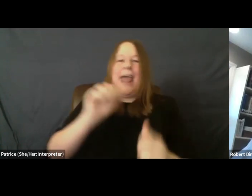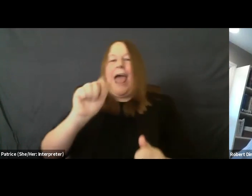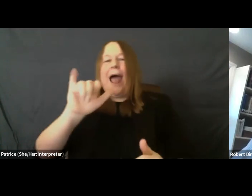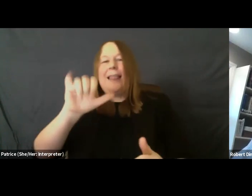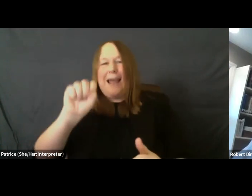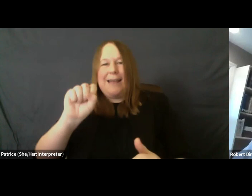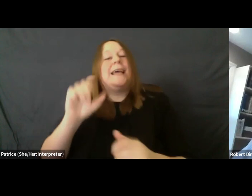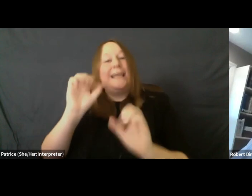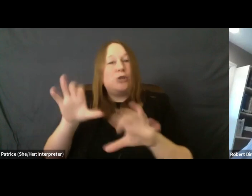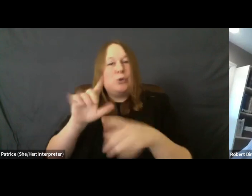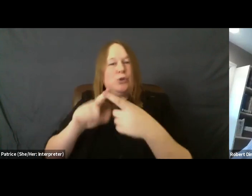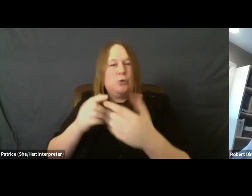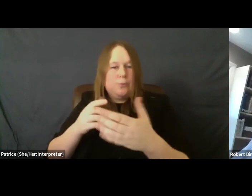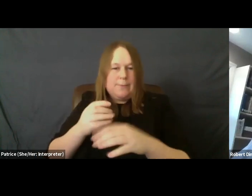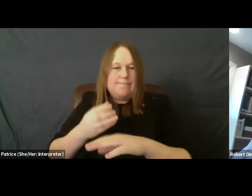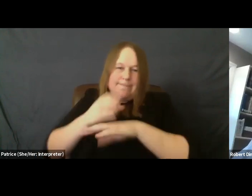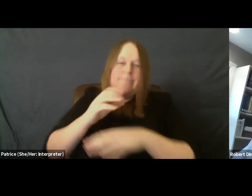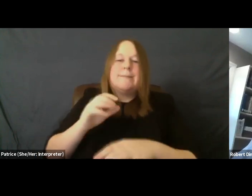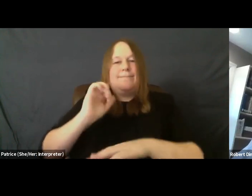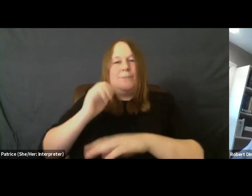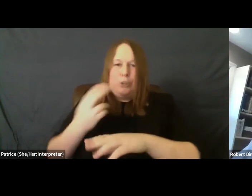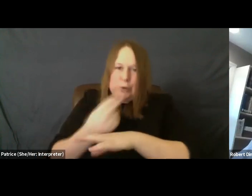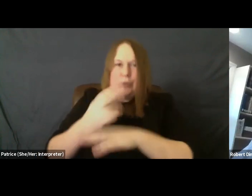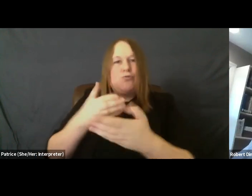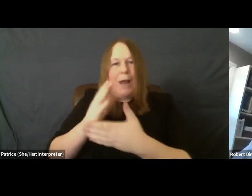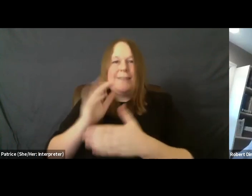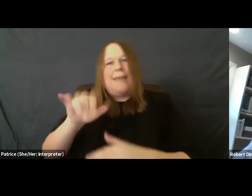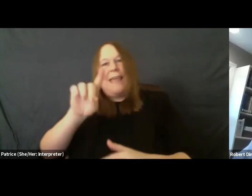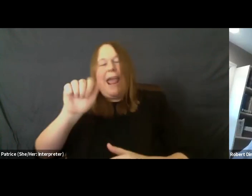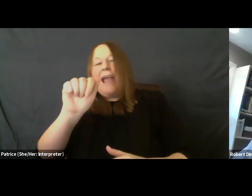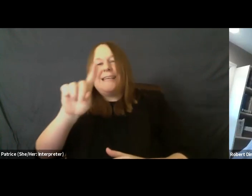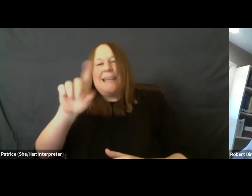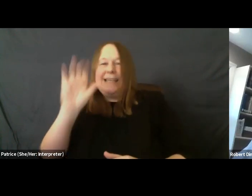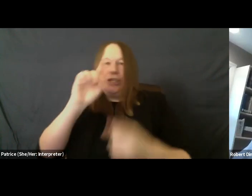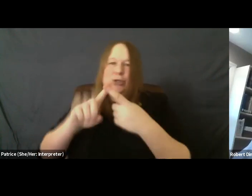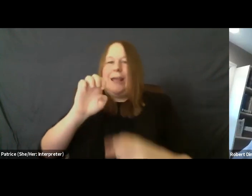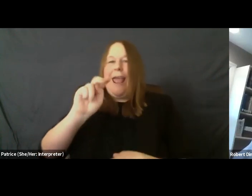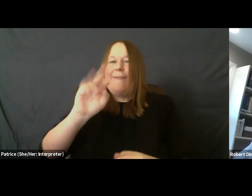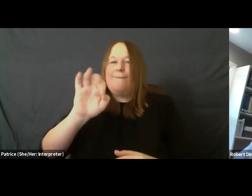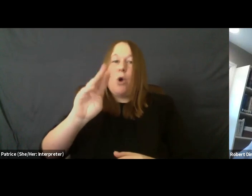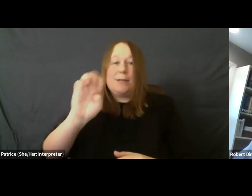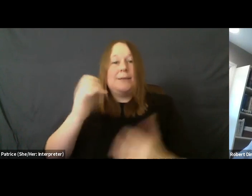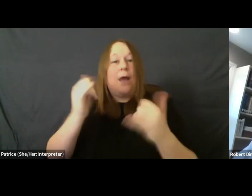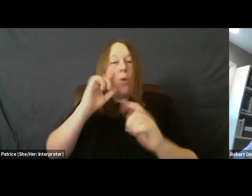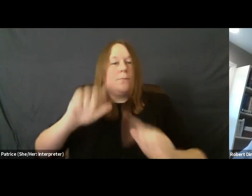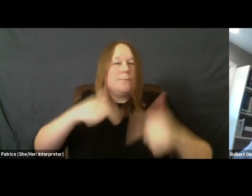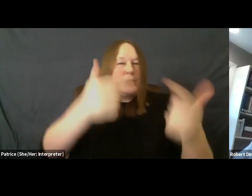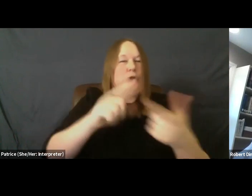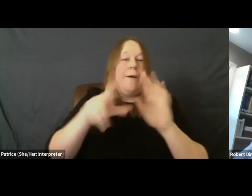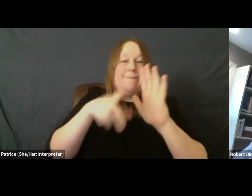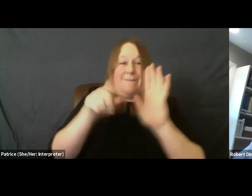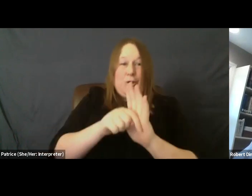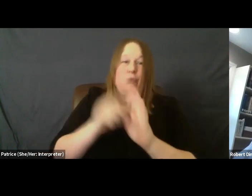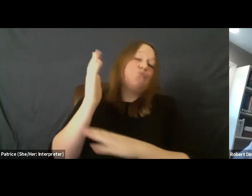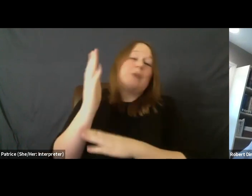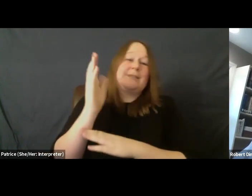to enforce the rights that the ADA seeks to enforce. So with that, we're going to turn it over. I think we have a video presentation